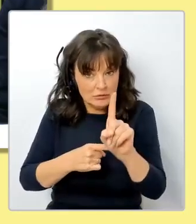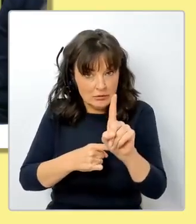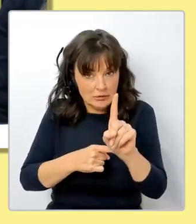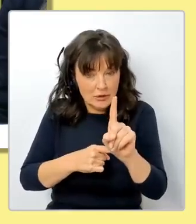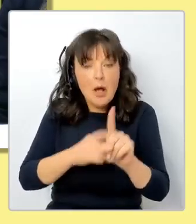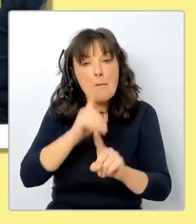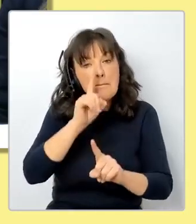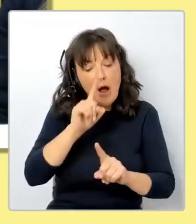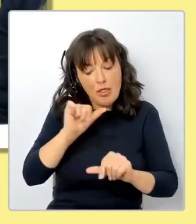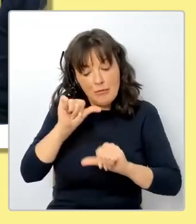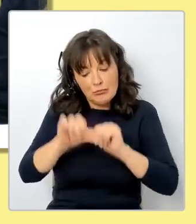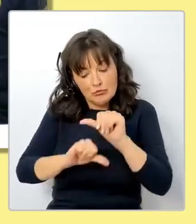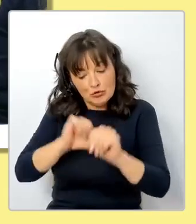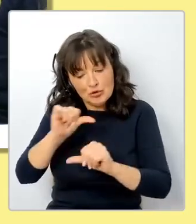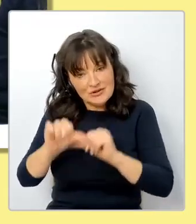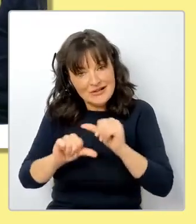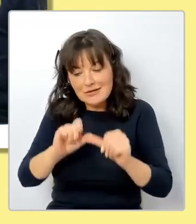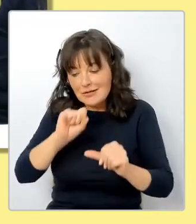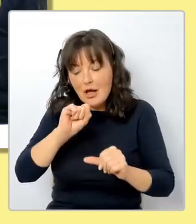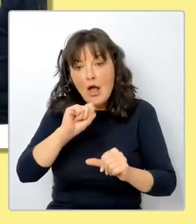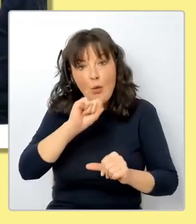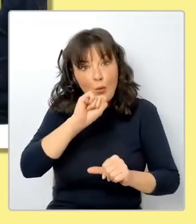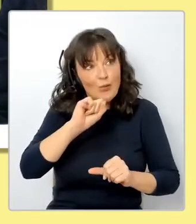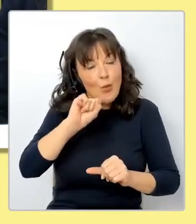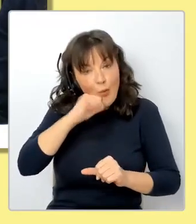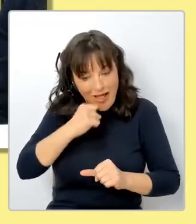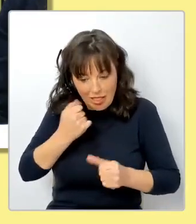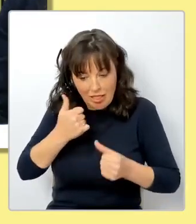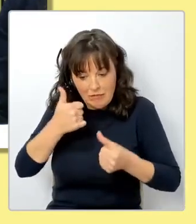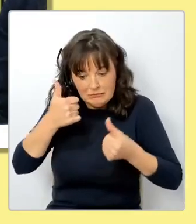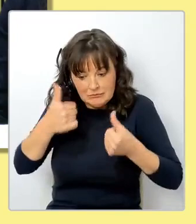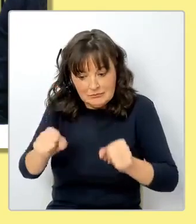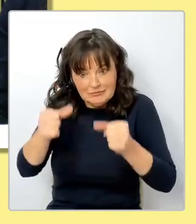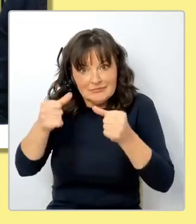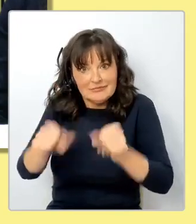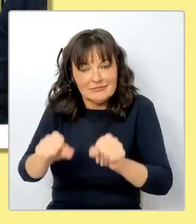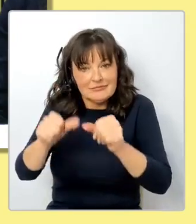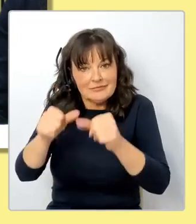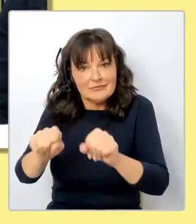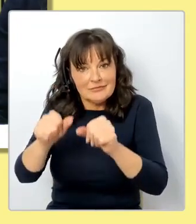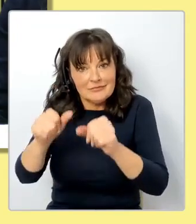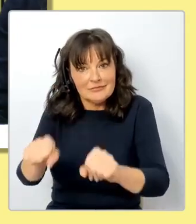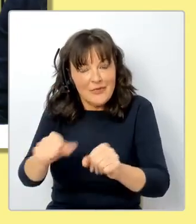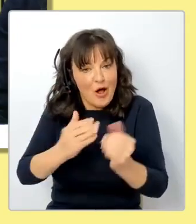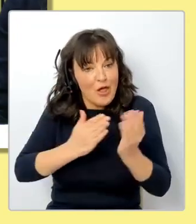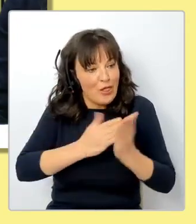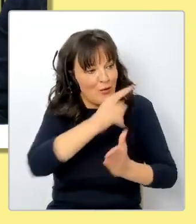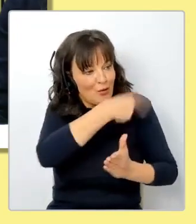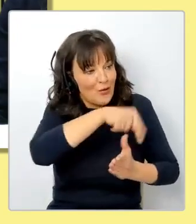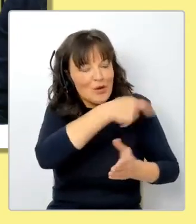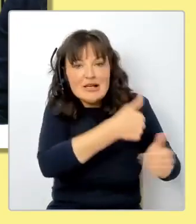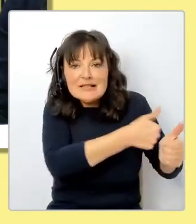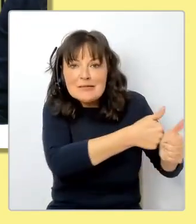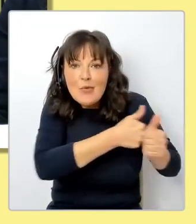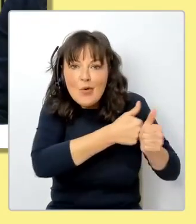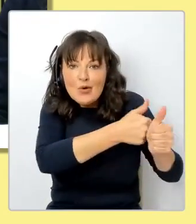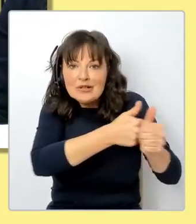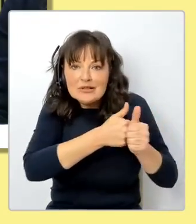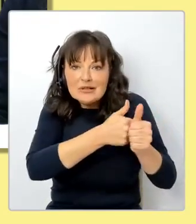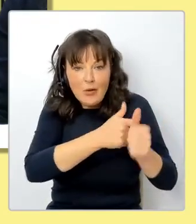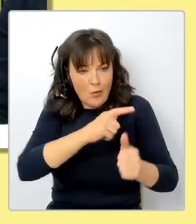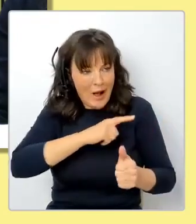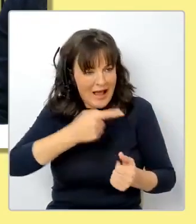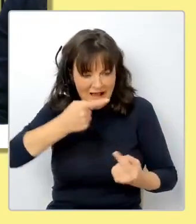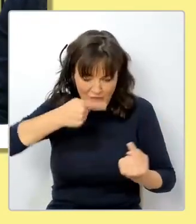care of itself when you build up that support. Not by working harder, but by having a belief in our